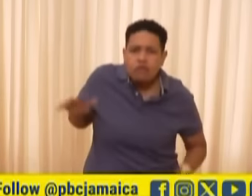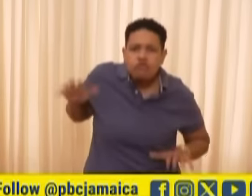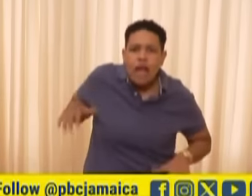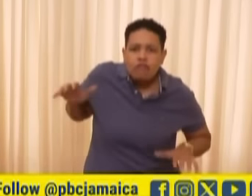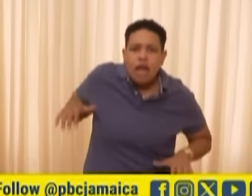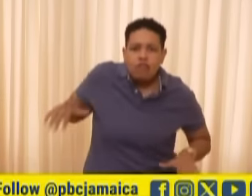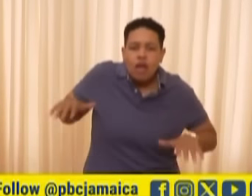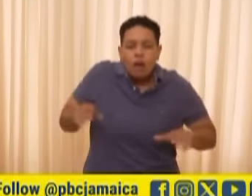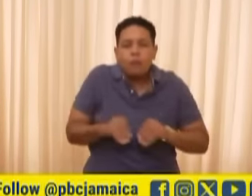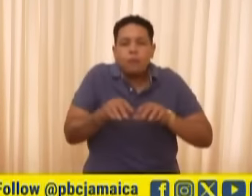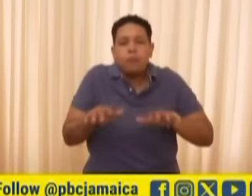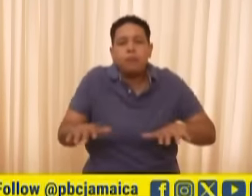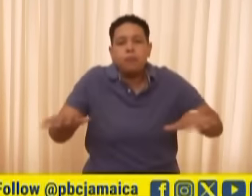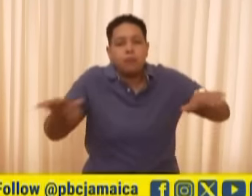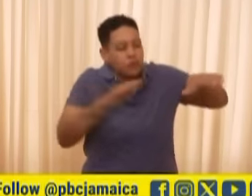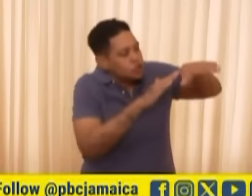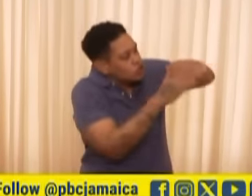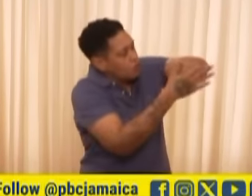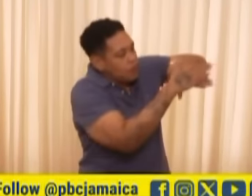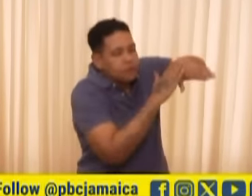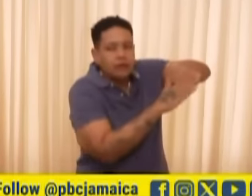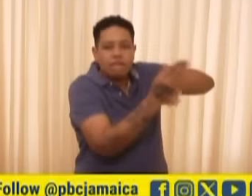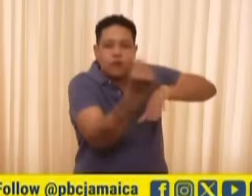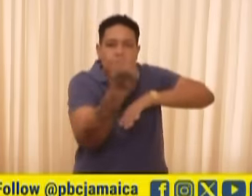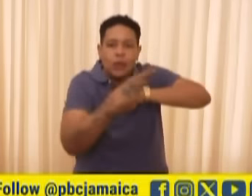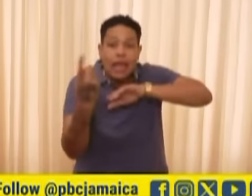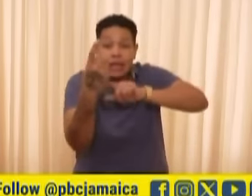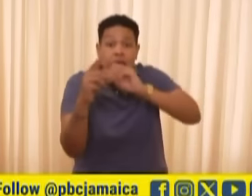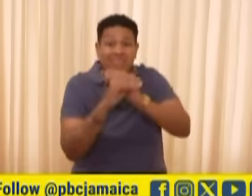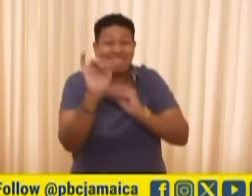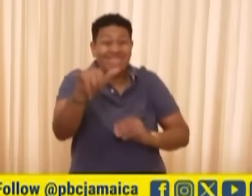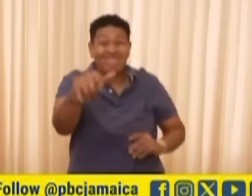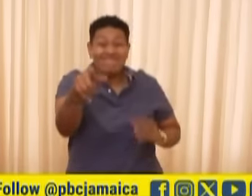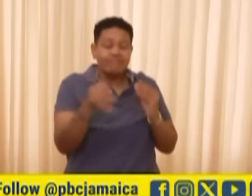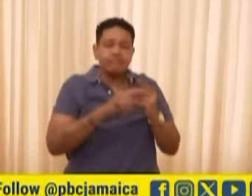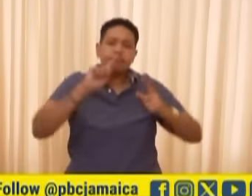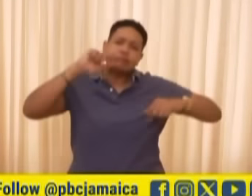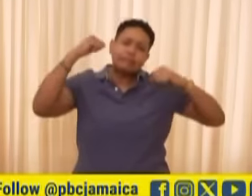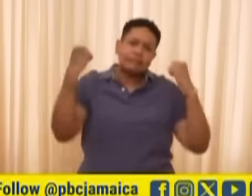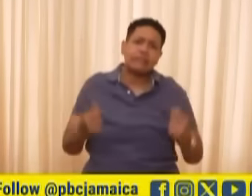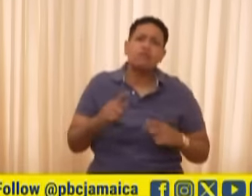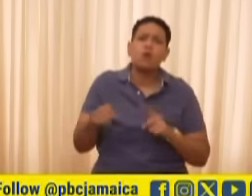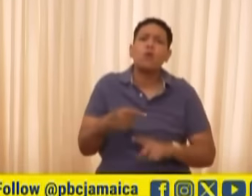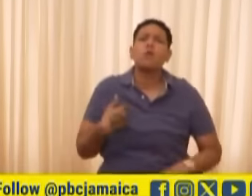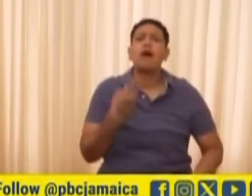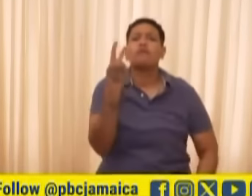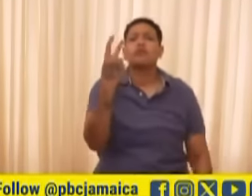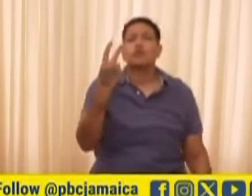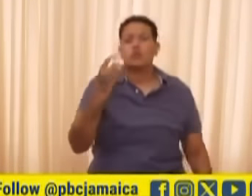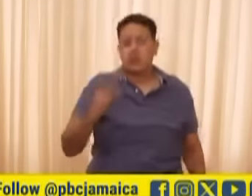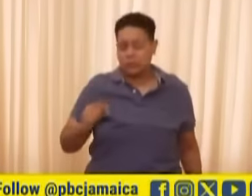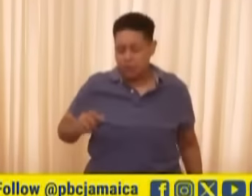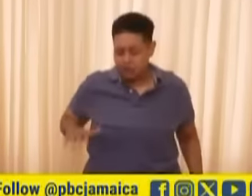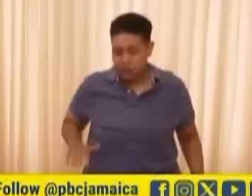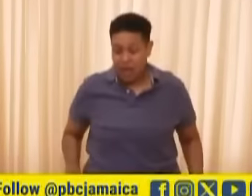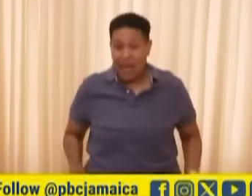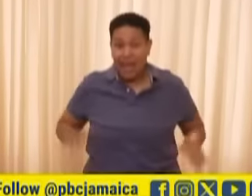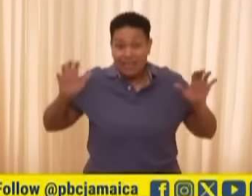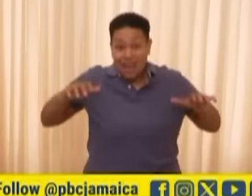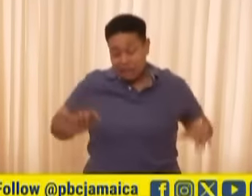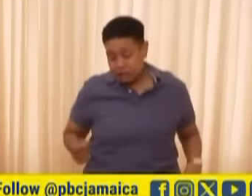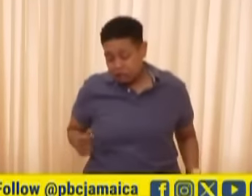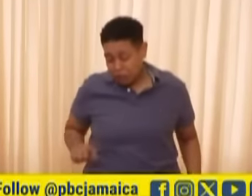move across Jamaica over the next few days. That is significant. When we have 2 inches of rainfall, it's whole heap of